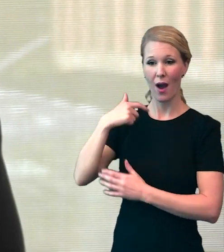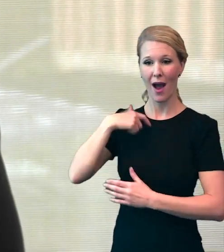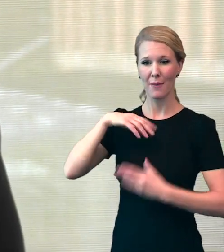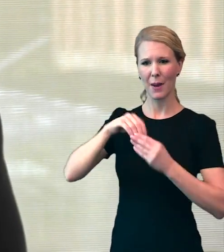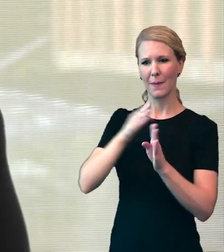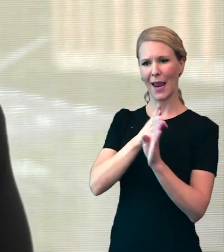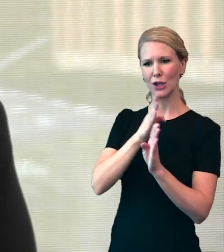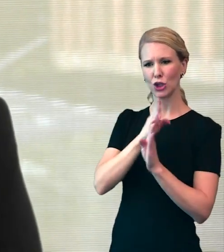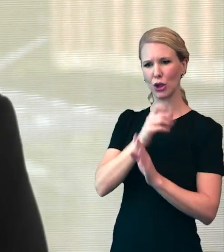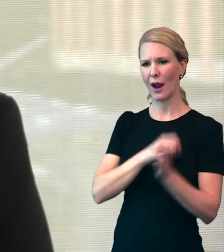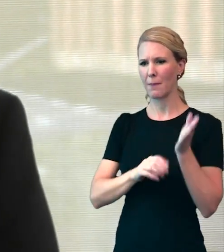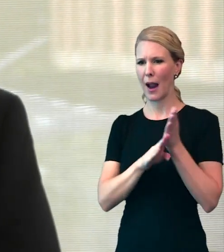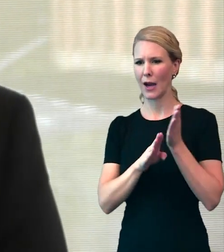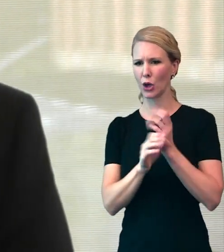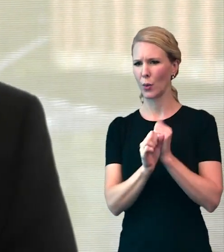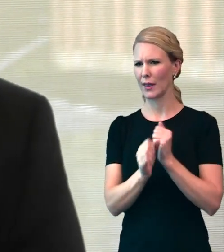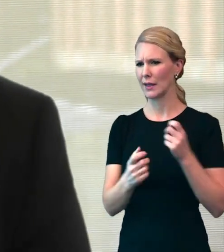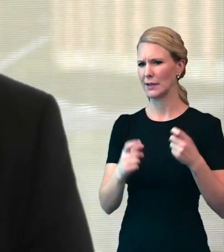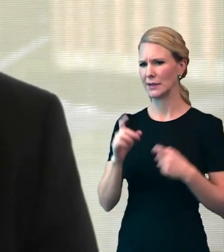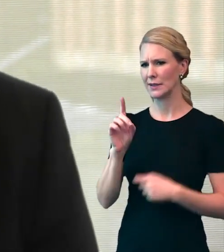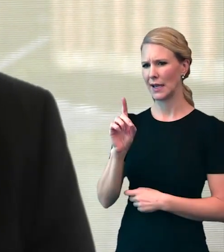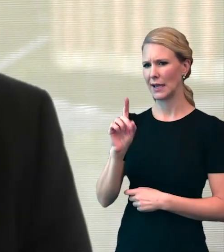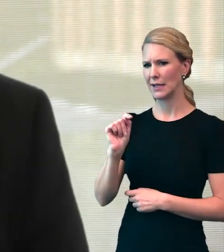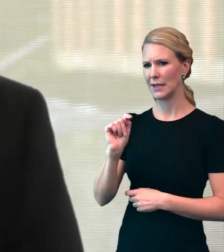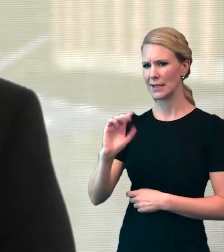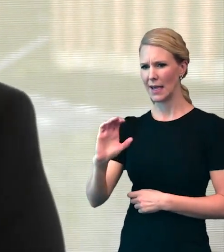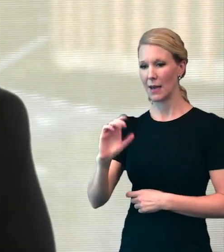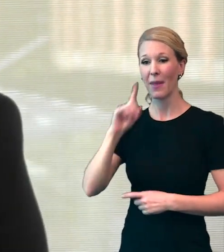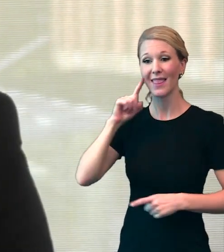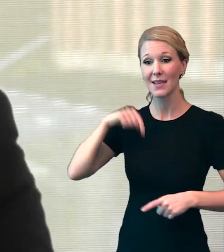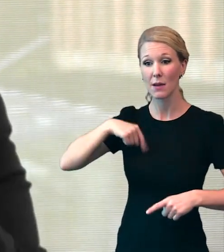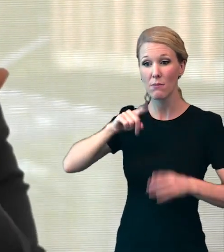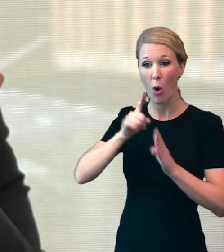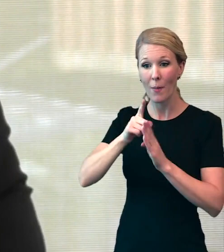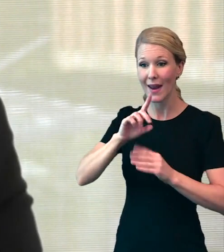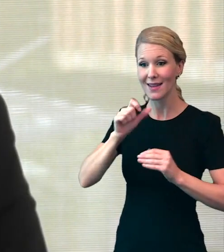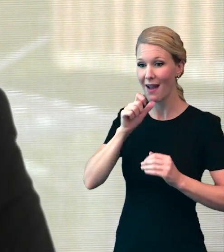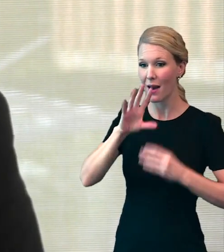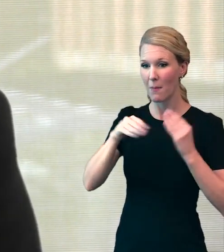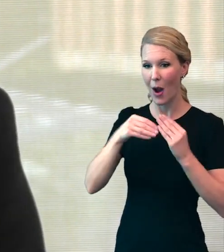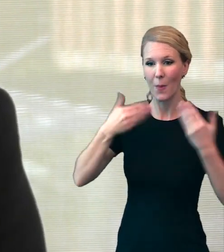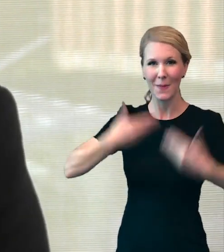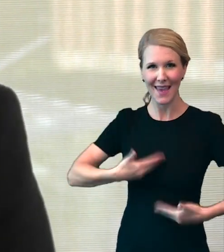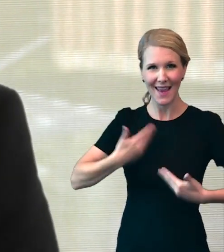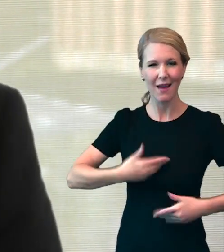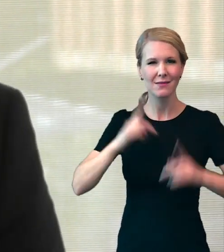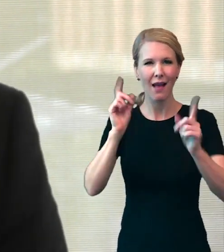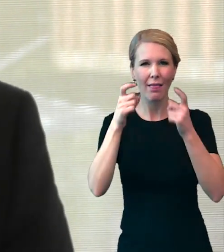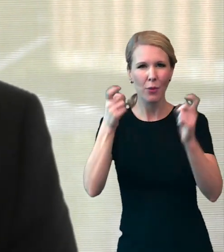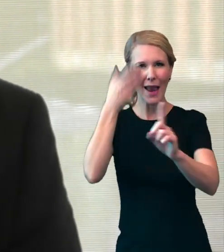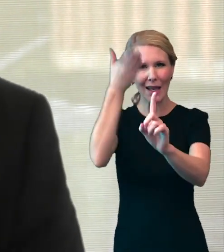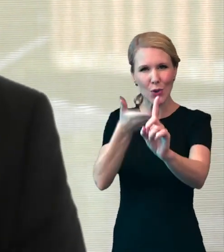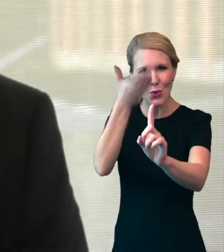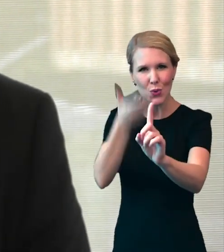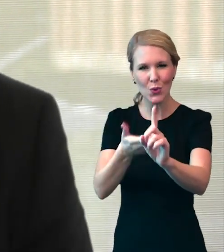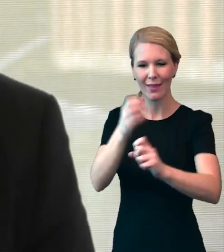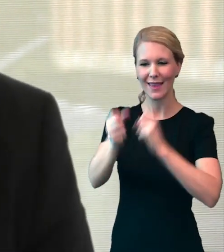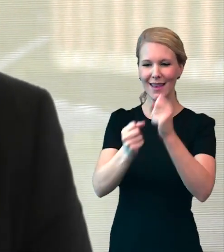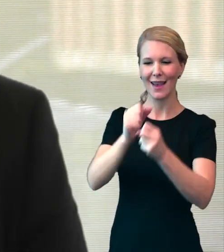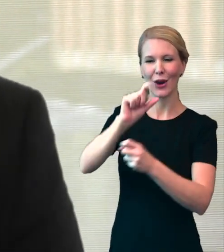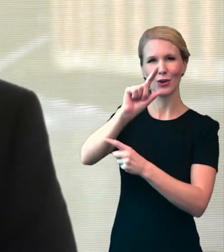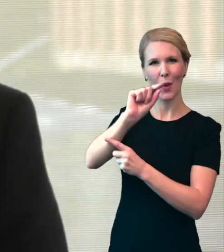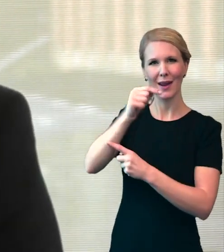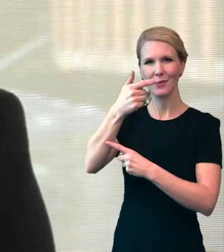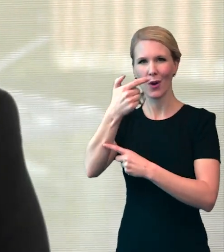in Digital Technology and Culture. But this moment is not about me. This moment is about celebrating you, our 2021 VanCougs grad, on this special